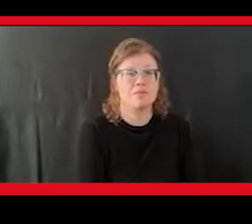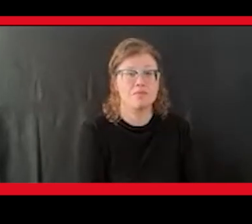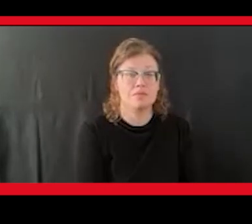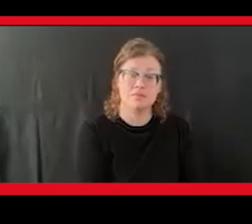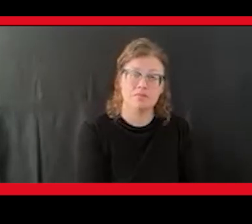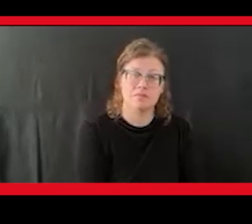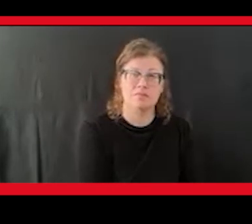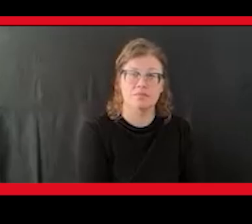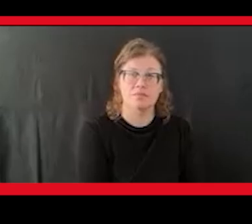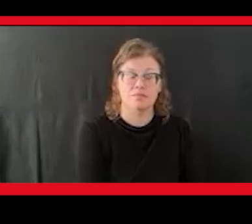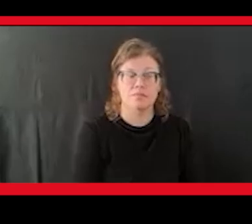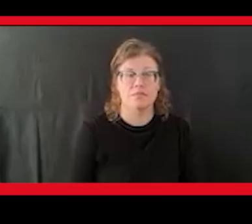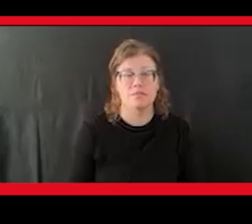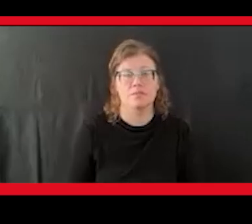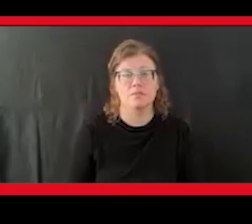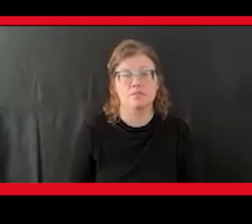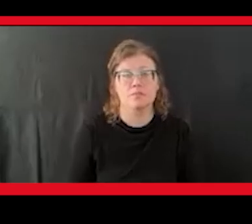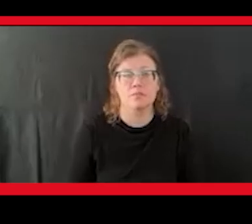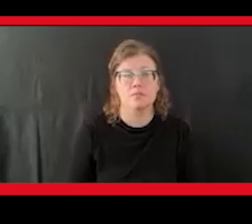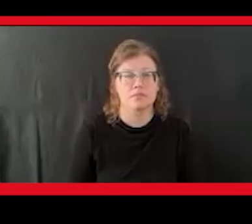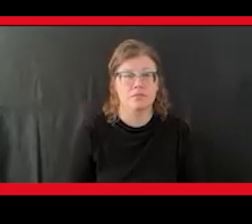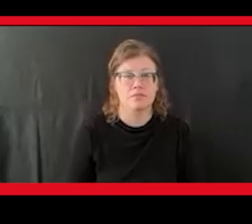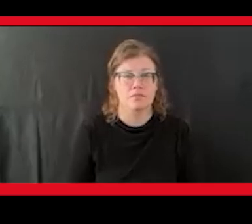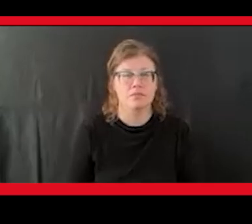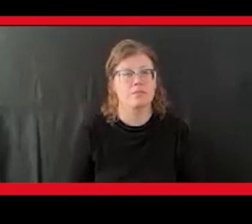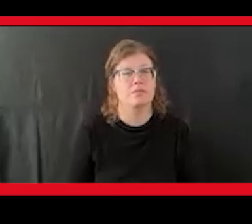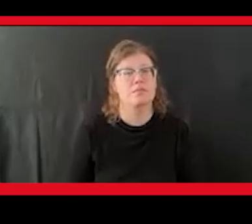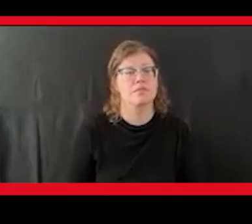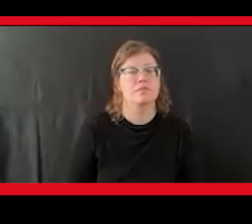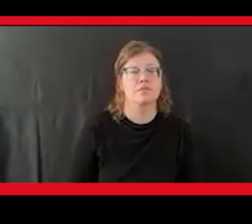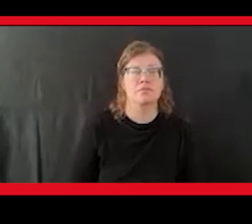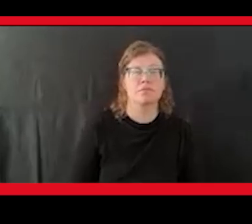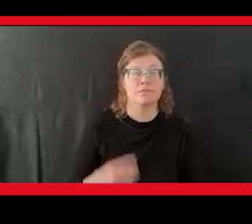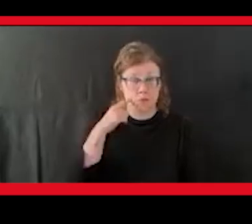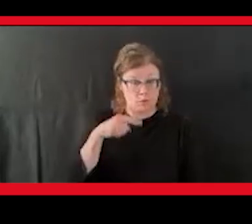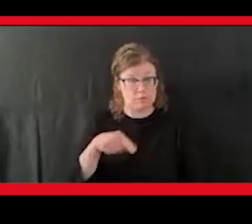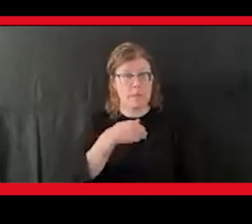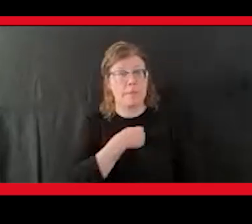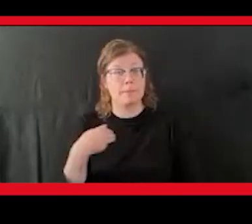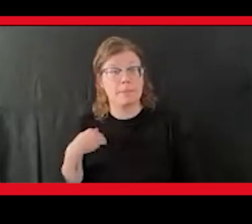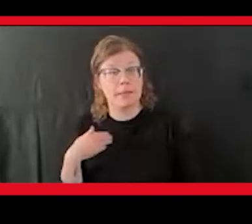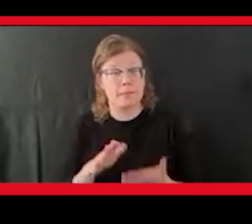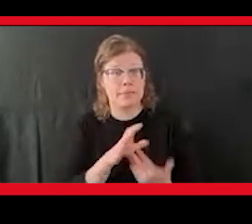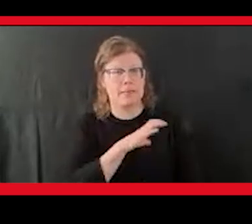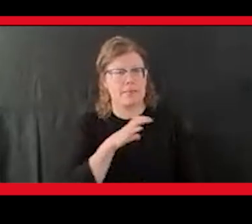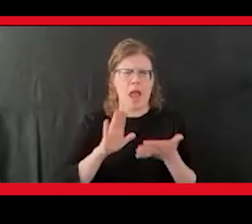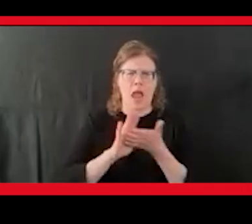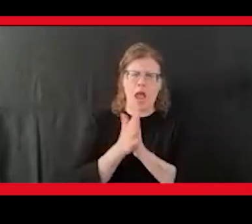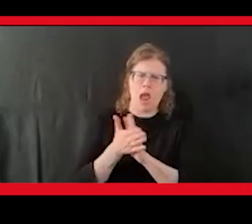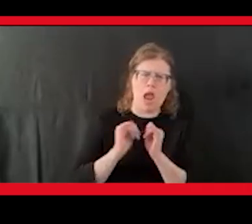The membership of the peer committees are chosen through public nominations and staff